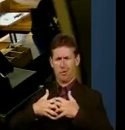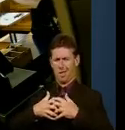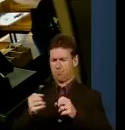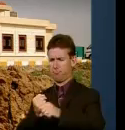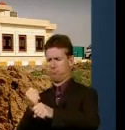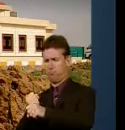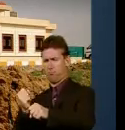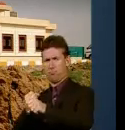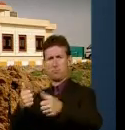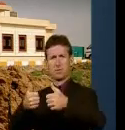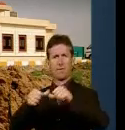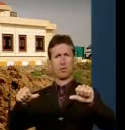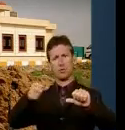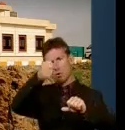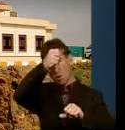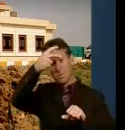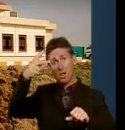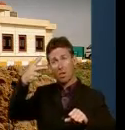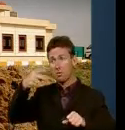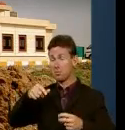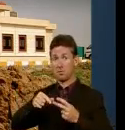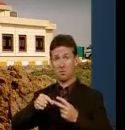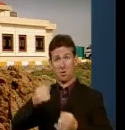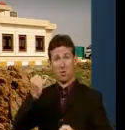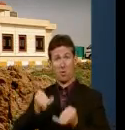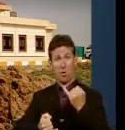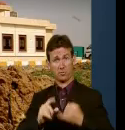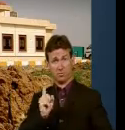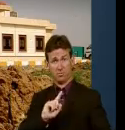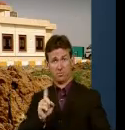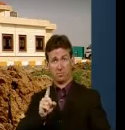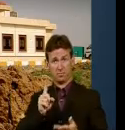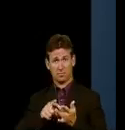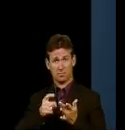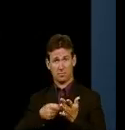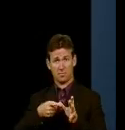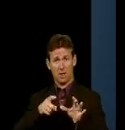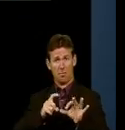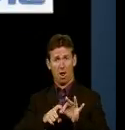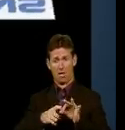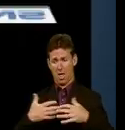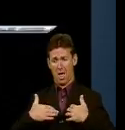hospital. Worst of all is the saga of Iraq's health clinics.